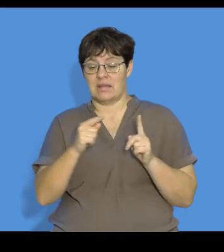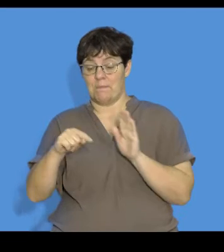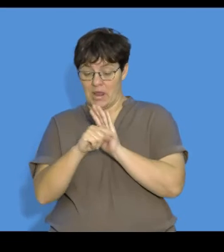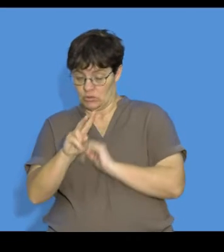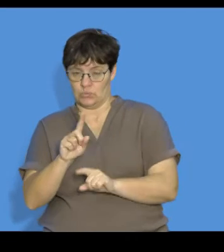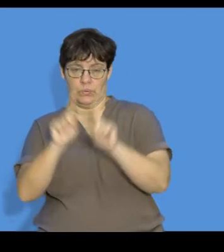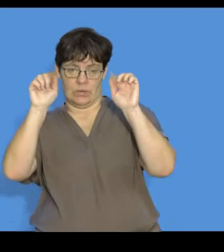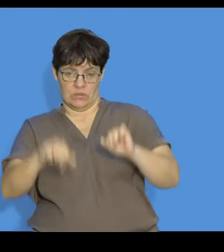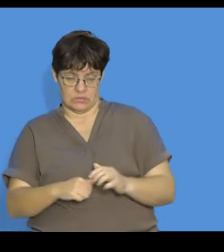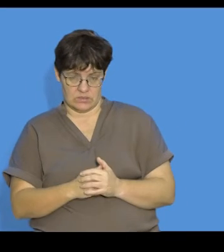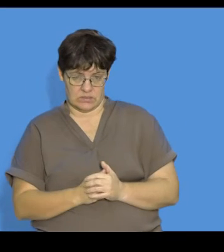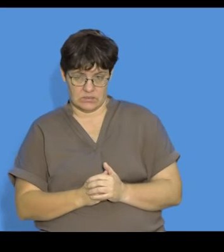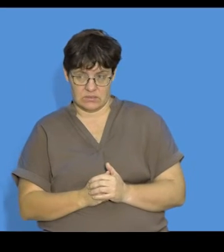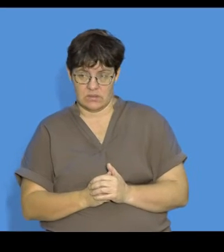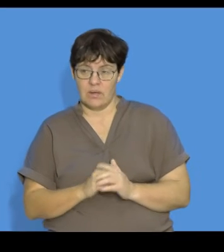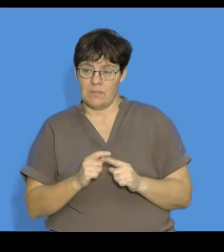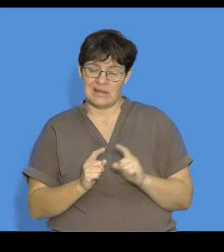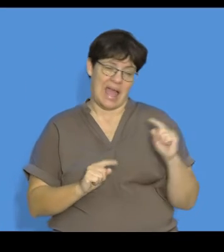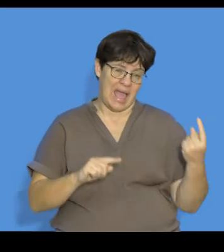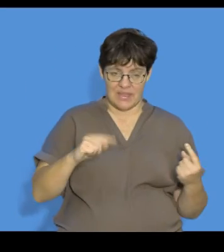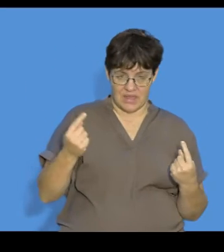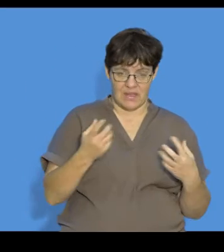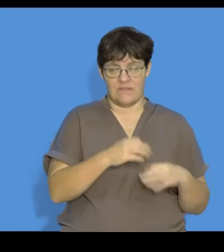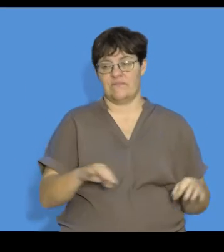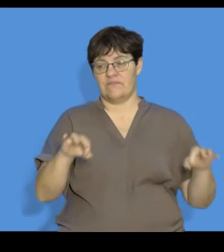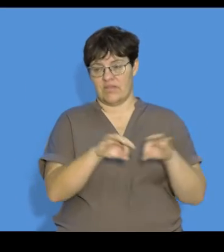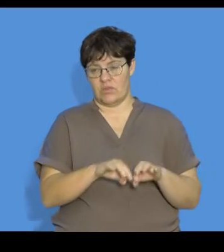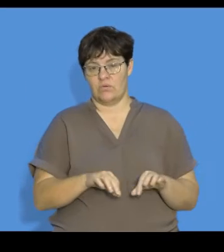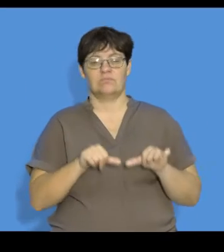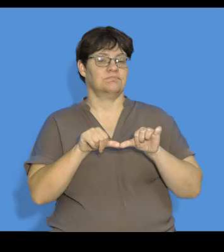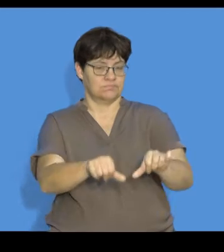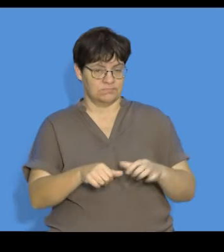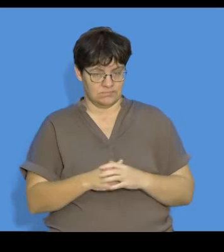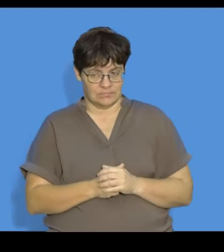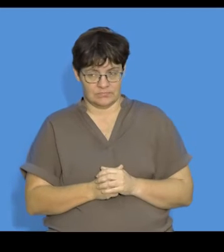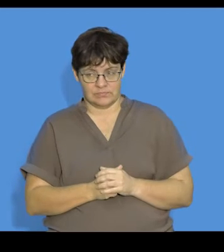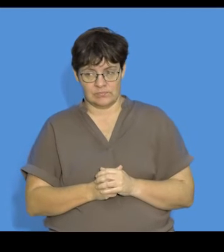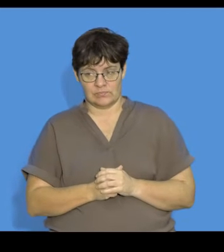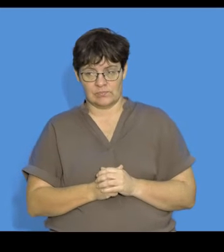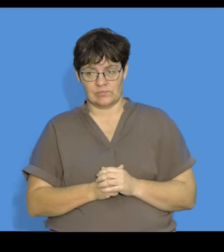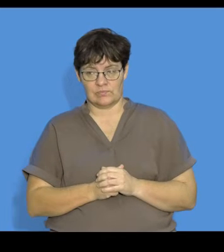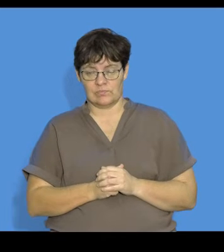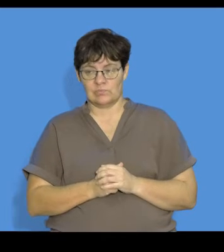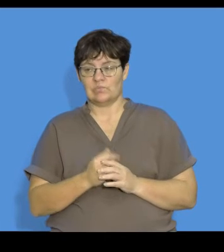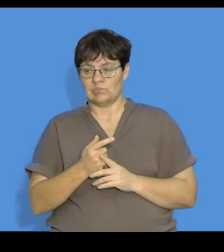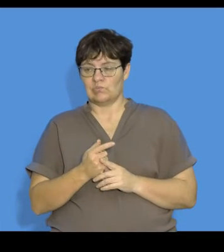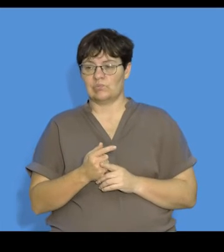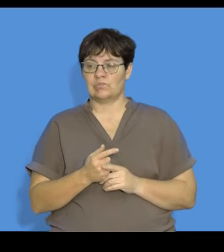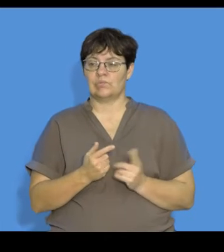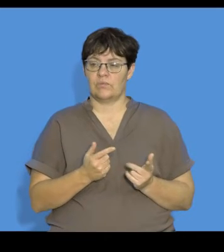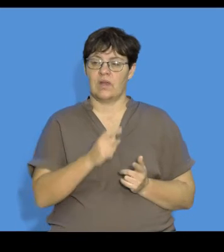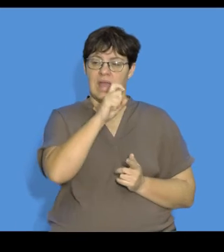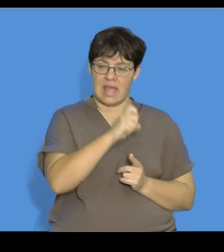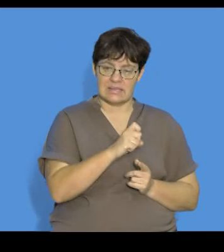then, although all the other values are existing, or the graph is defined on, hence the x is an element